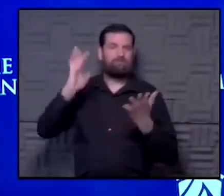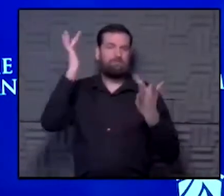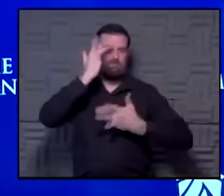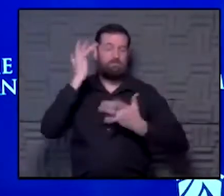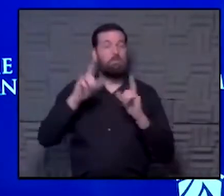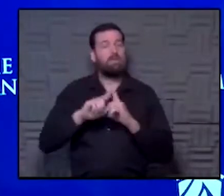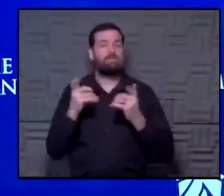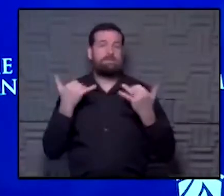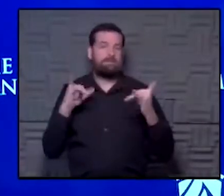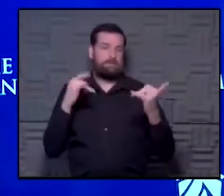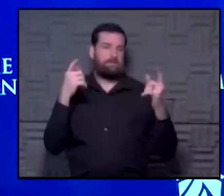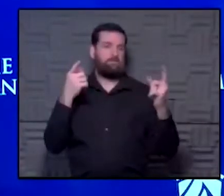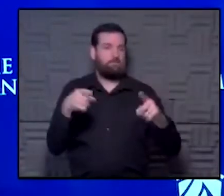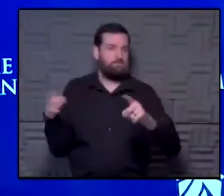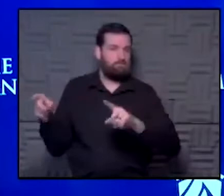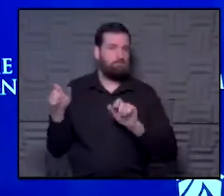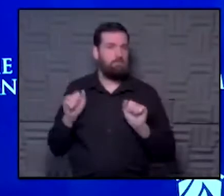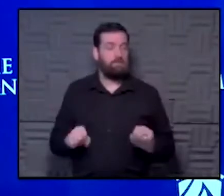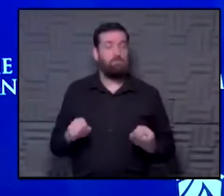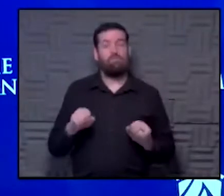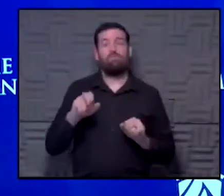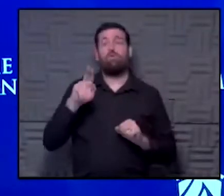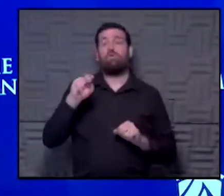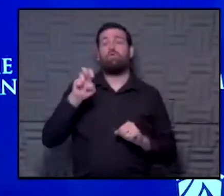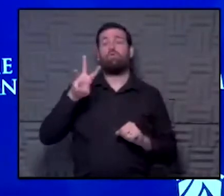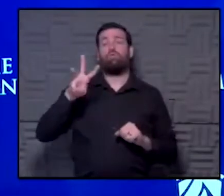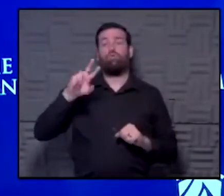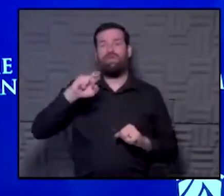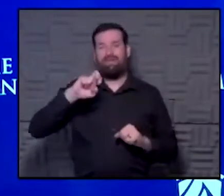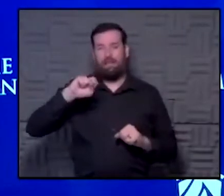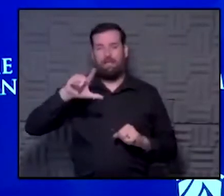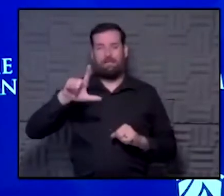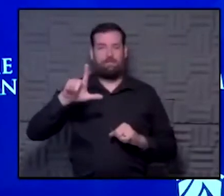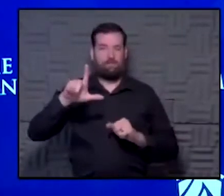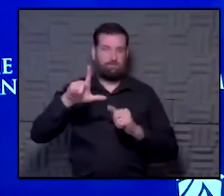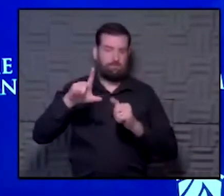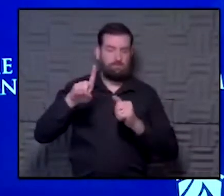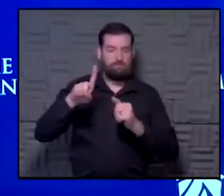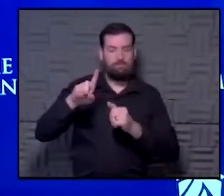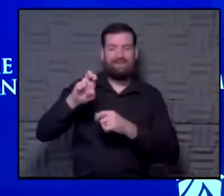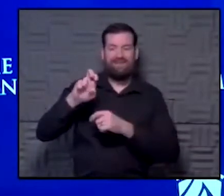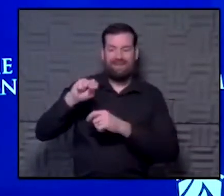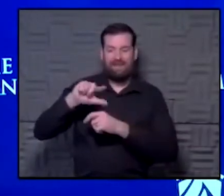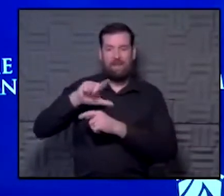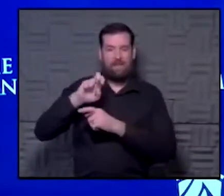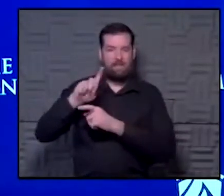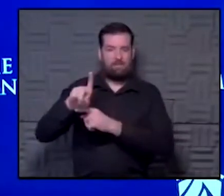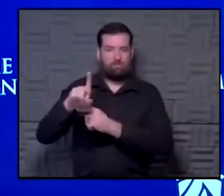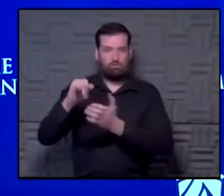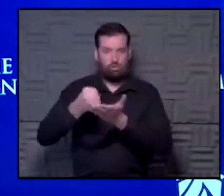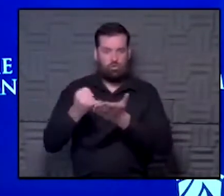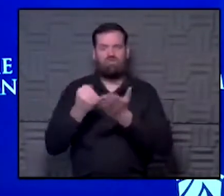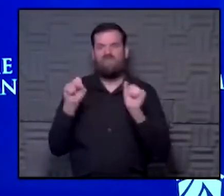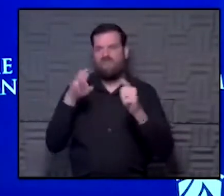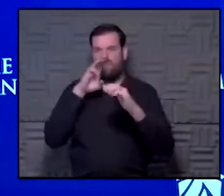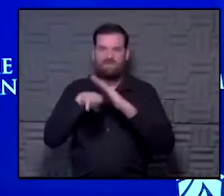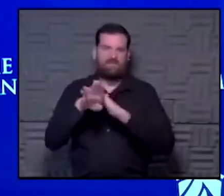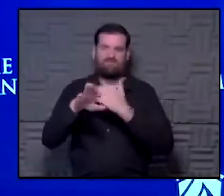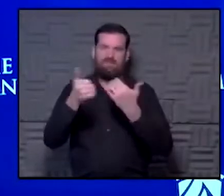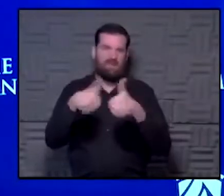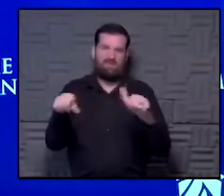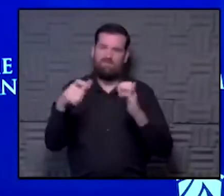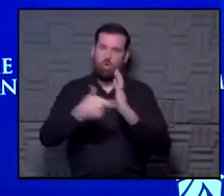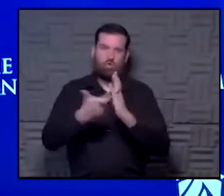small incidence, and what the New England Journal publishes articles online that anybody can access around COVID.